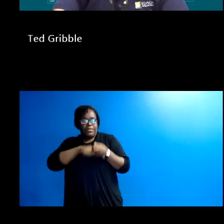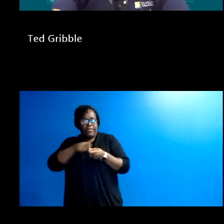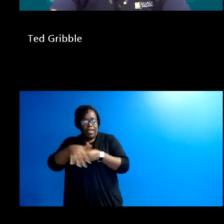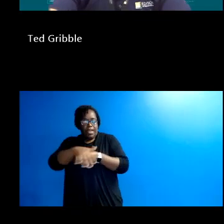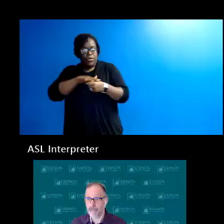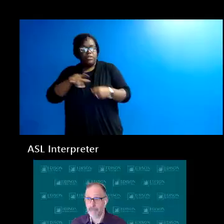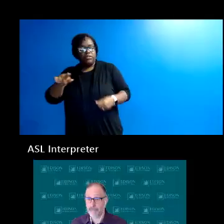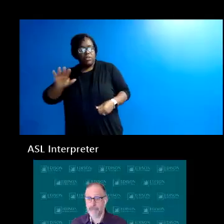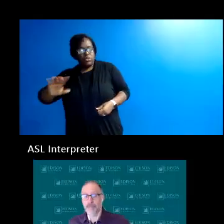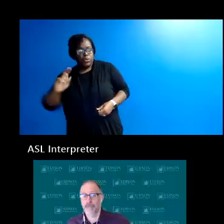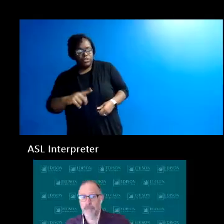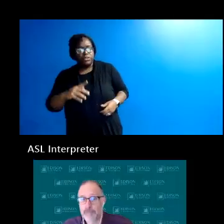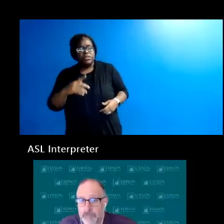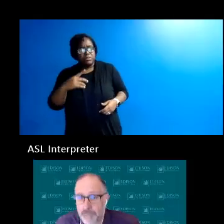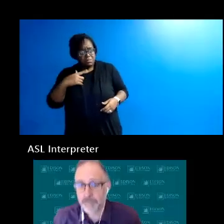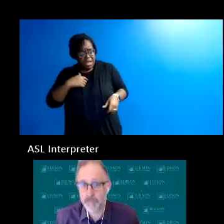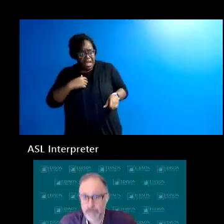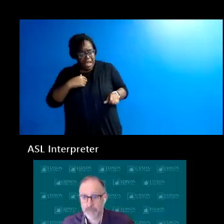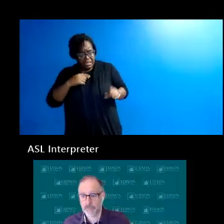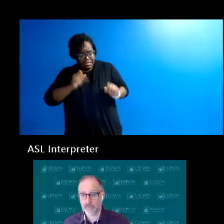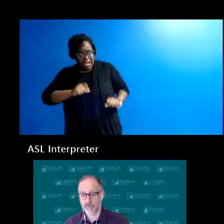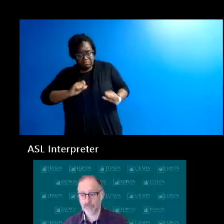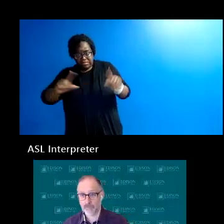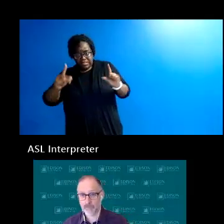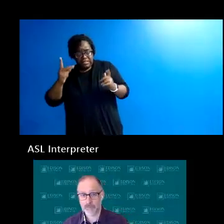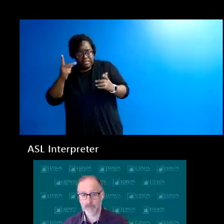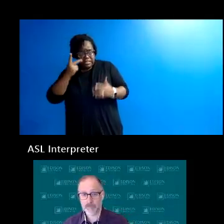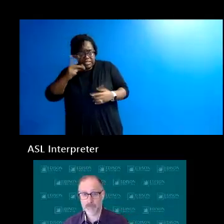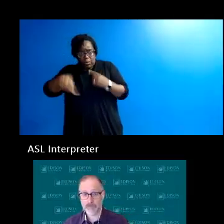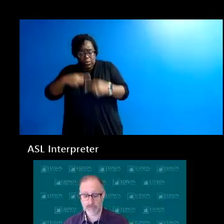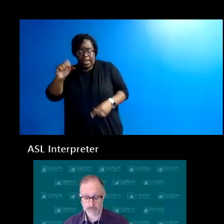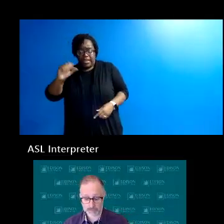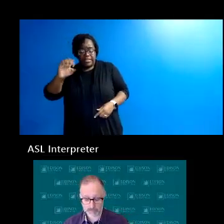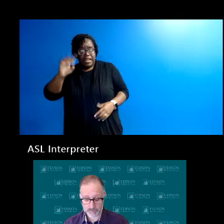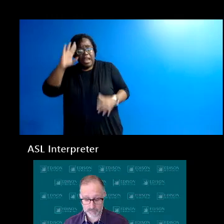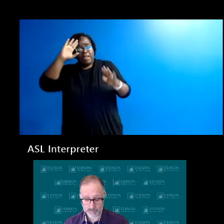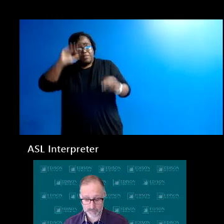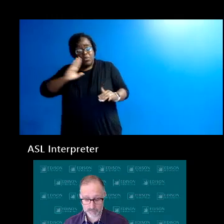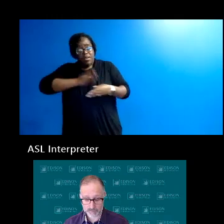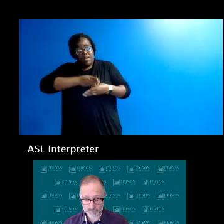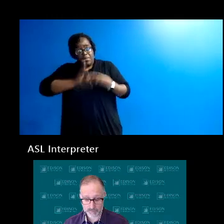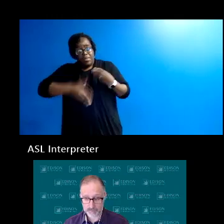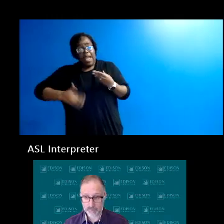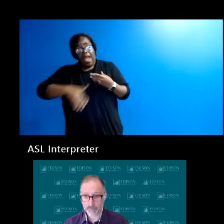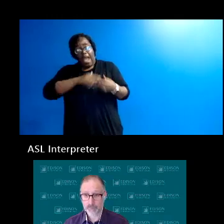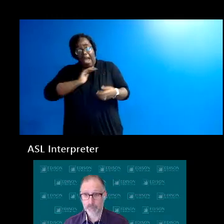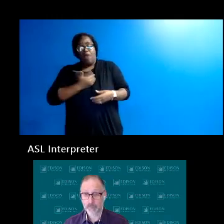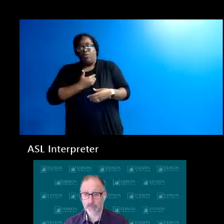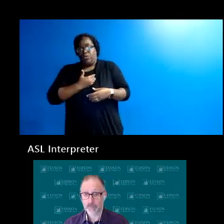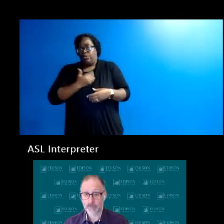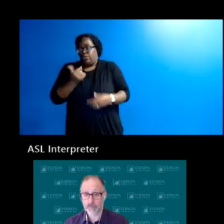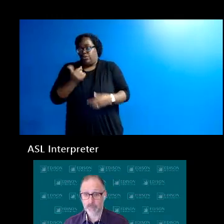asks, will I be able to look up when SCE anticipates completing our grid hardening,